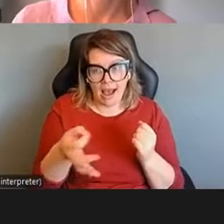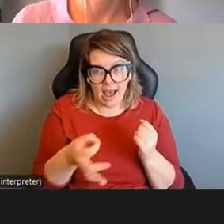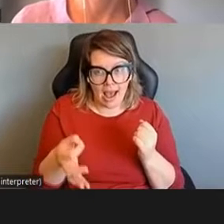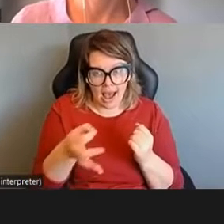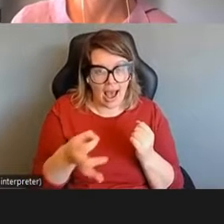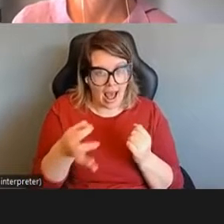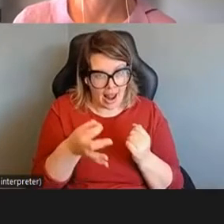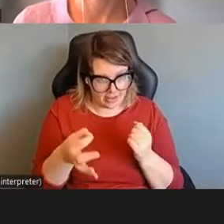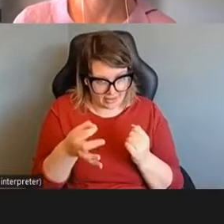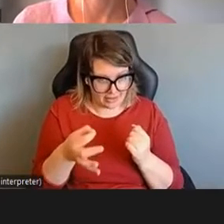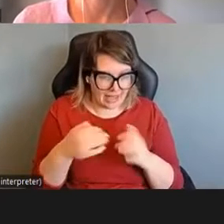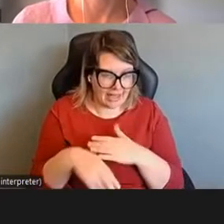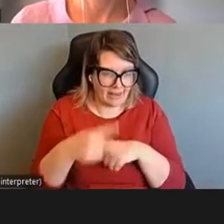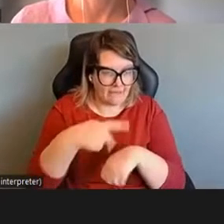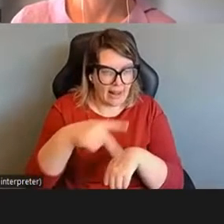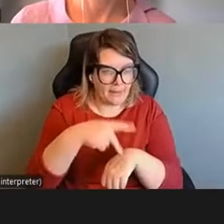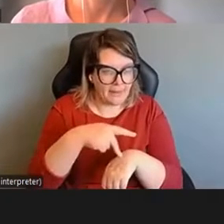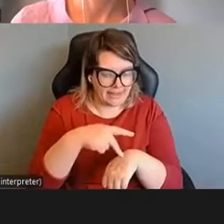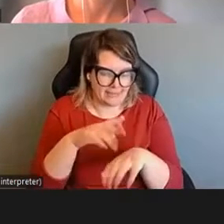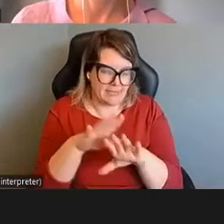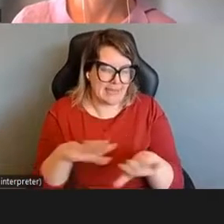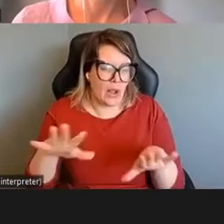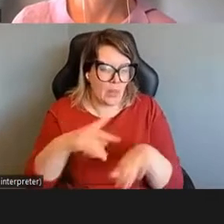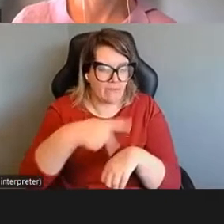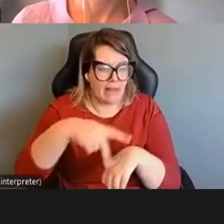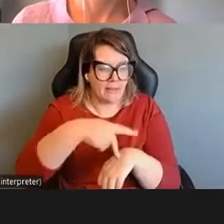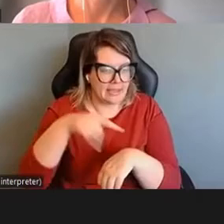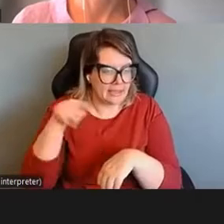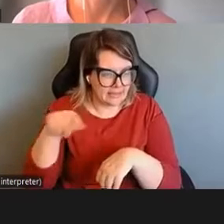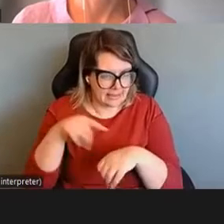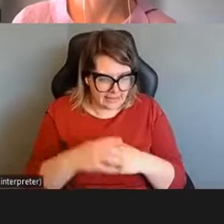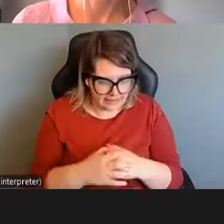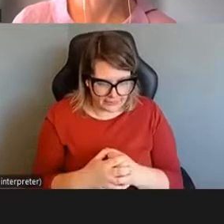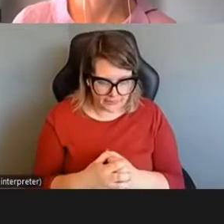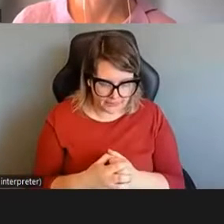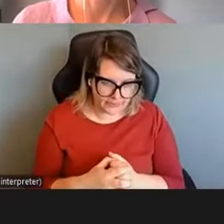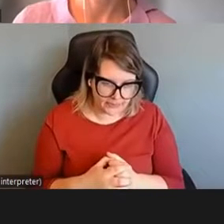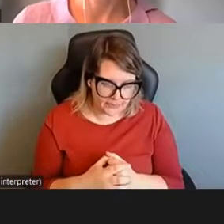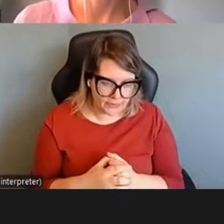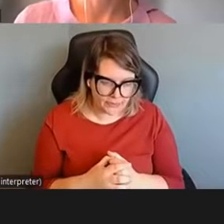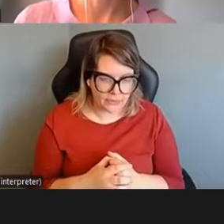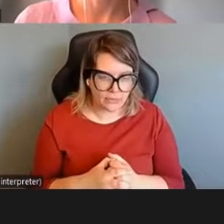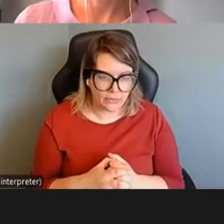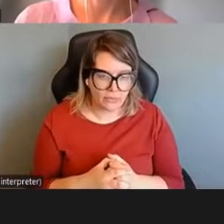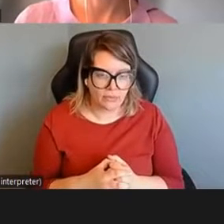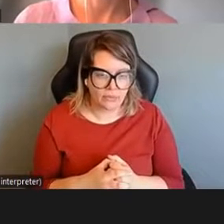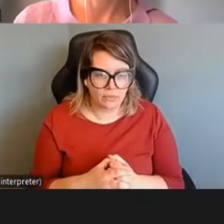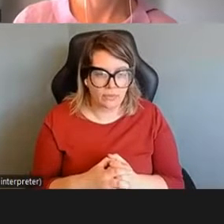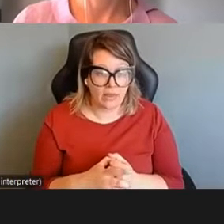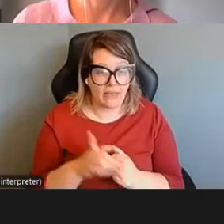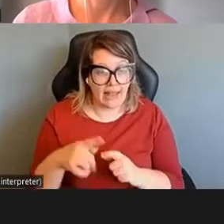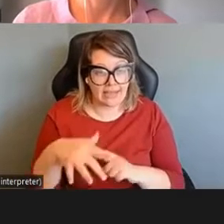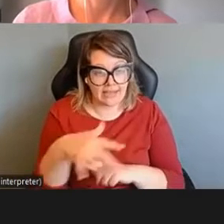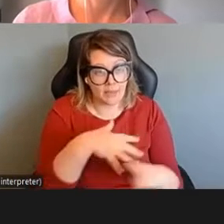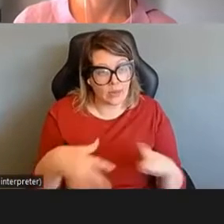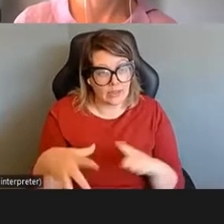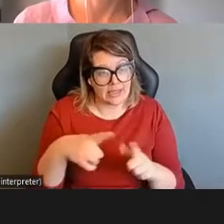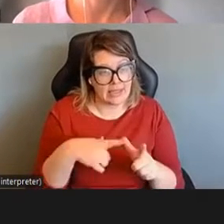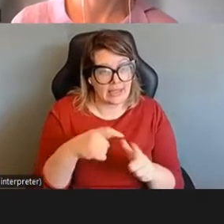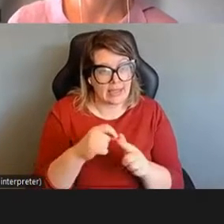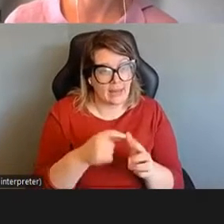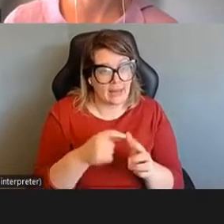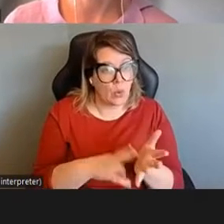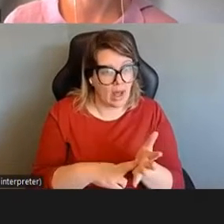Masbate in the Philippines, in the south of the Philippines. So the community of Kapakulan wanted to address